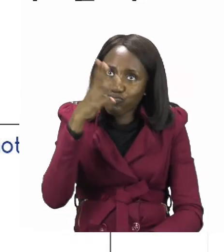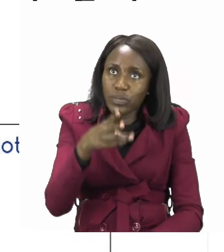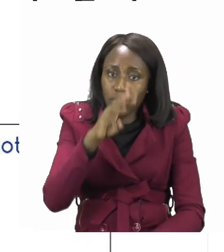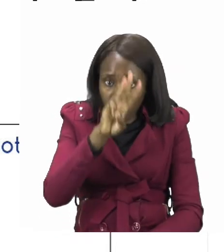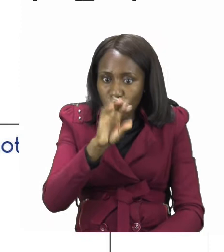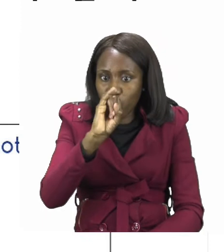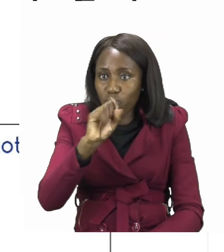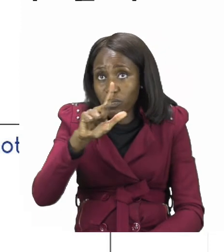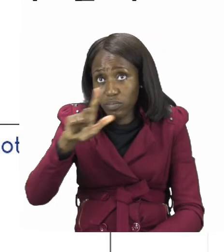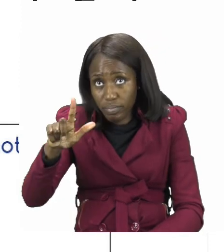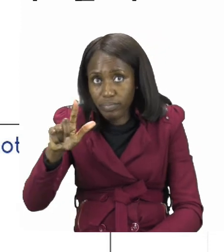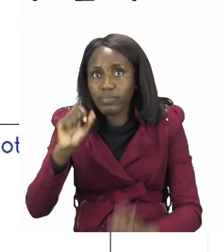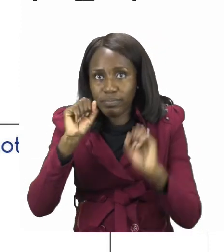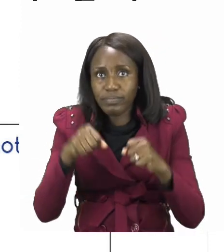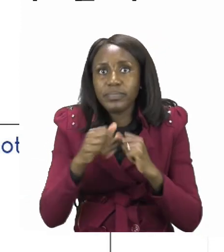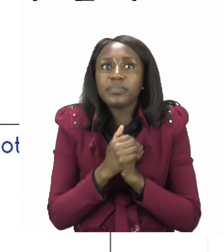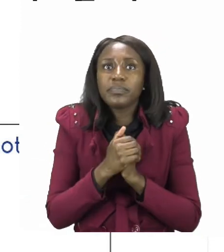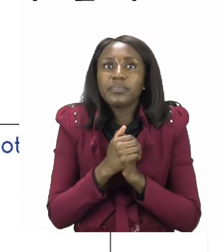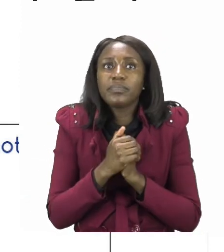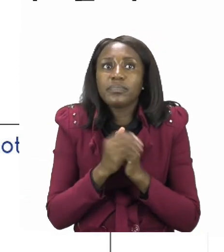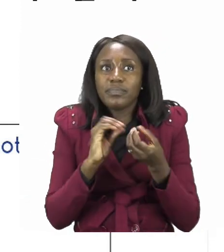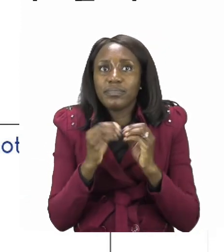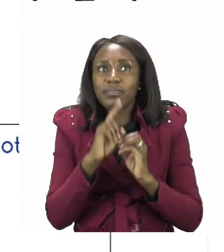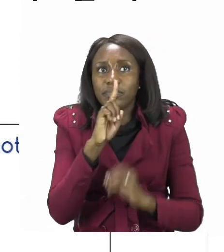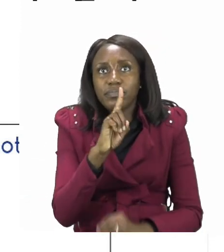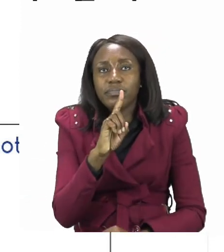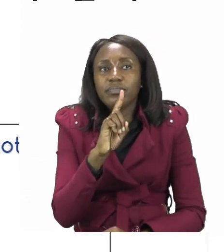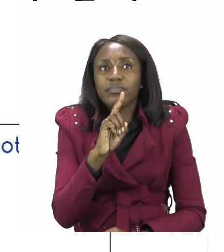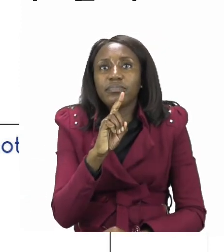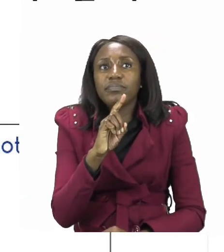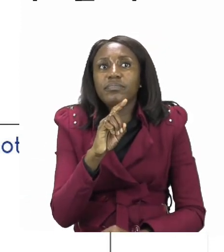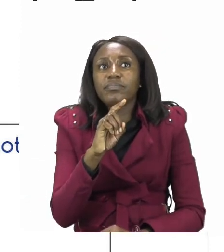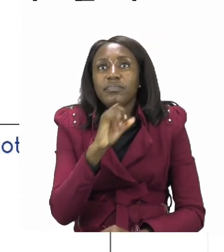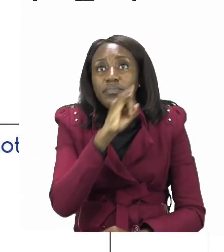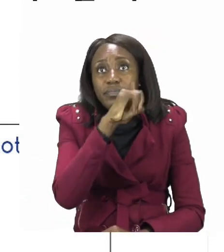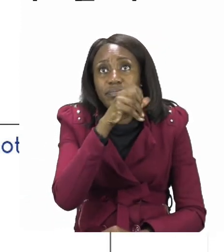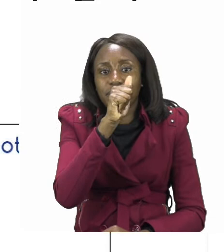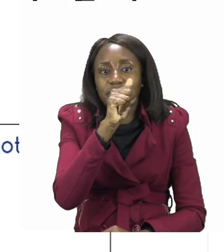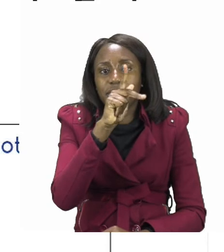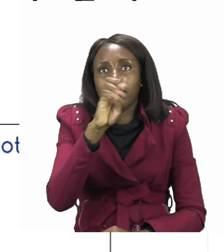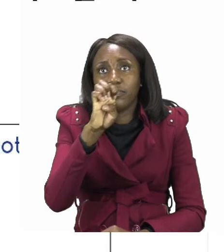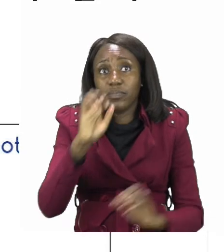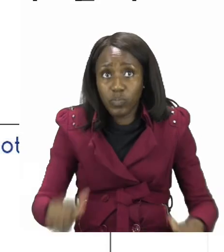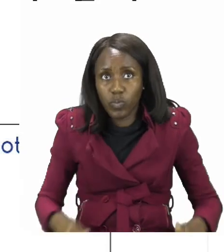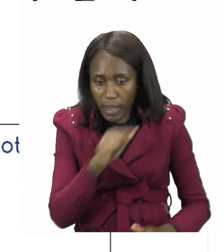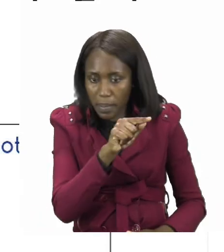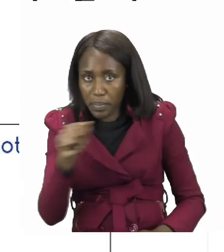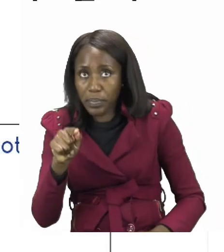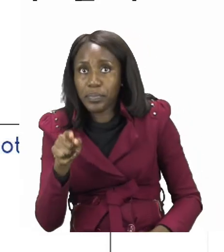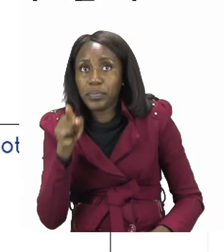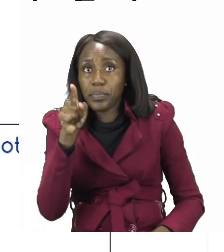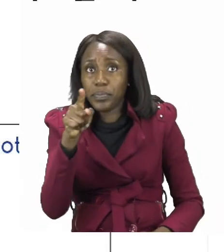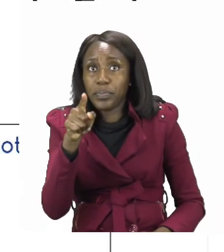word. Now, if we take number 1, it says, Jake dash you